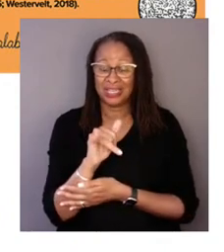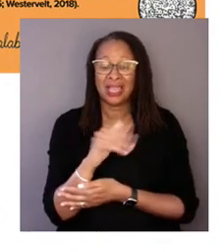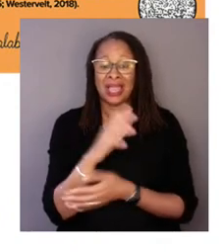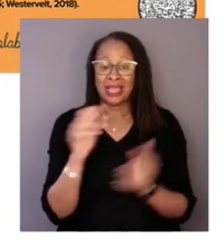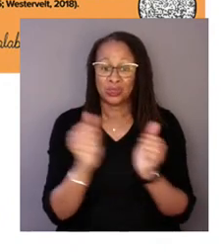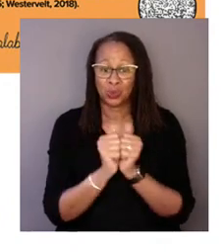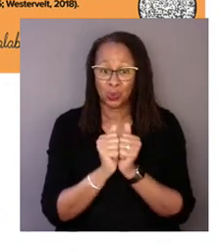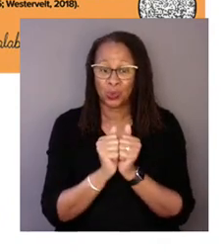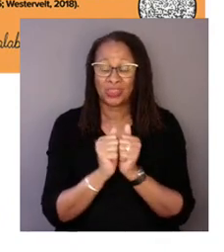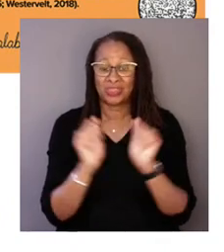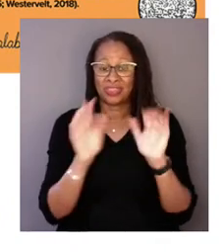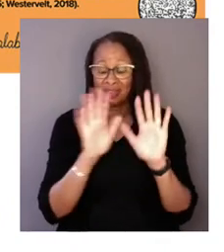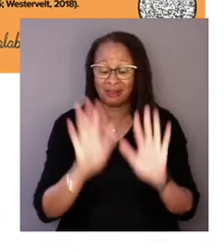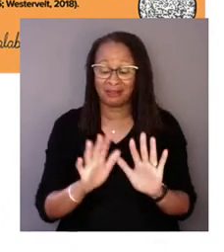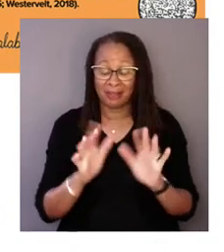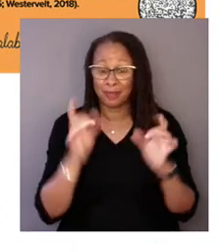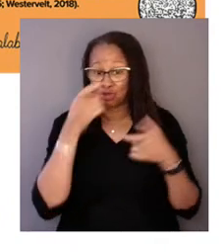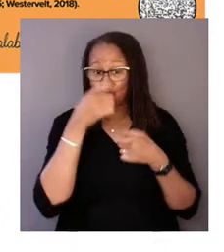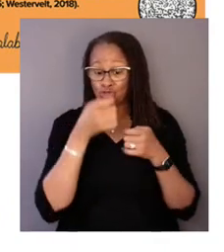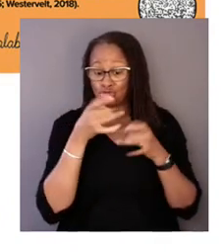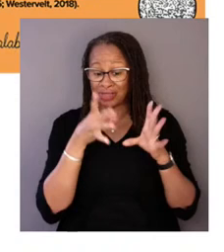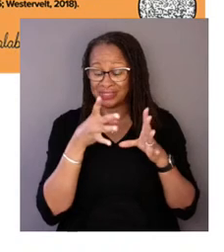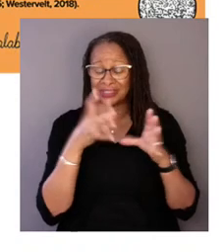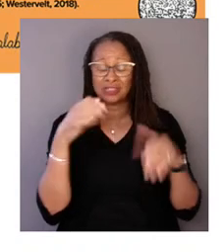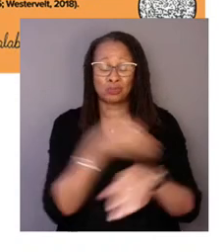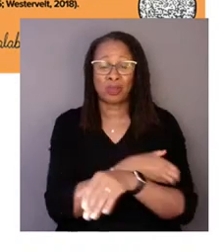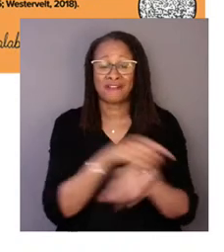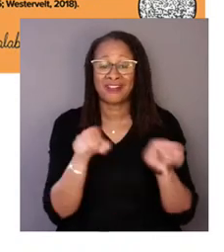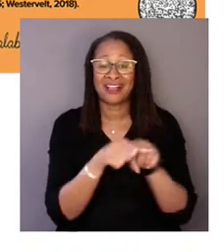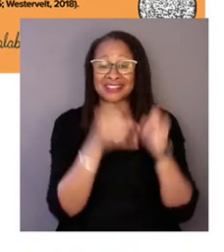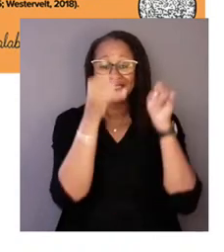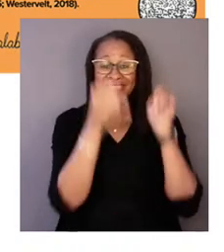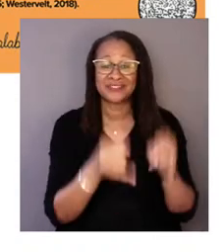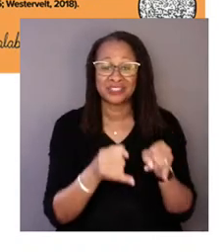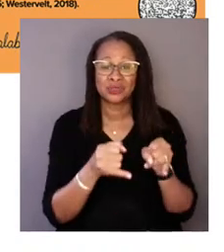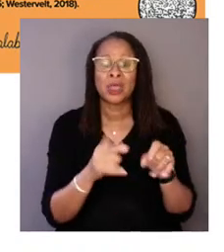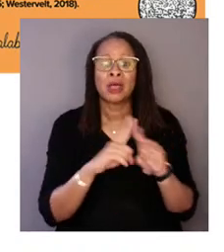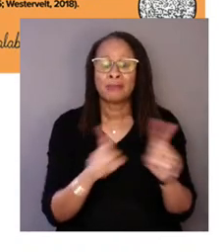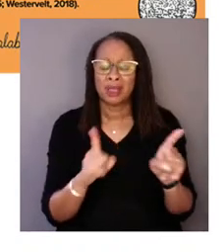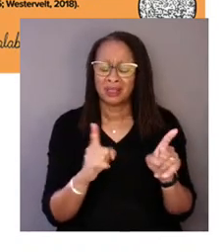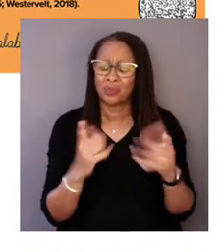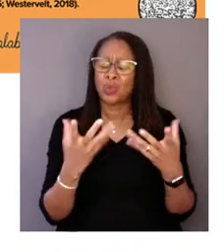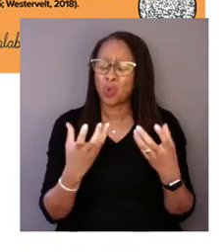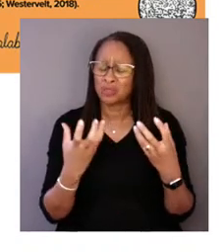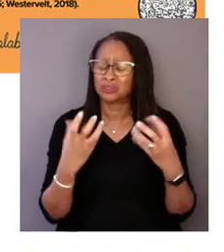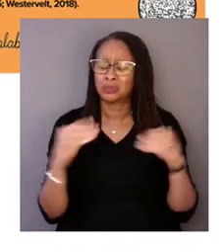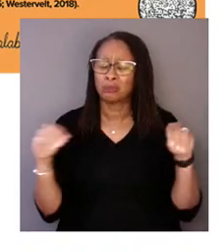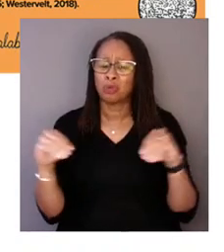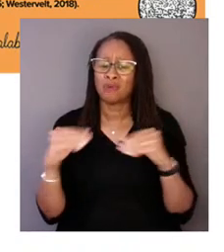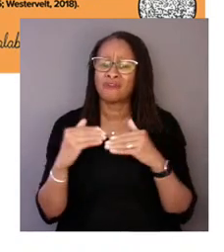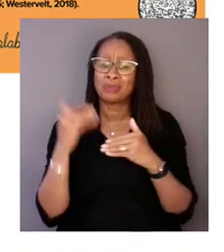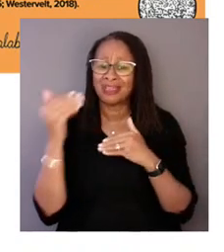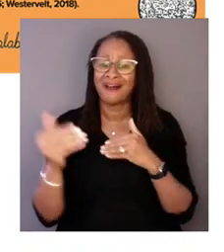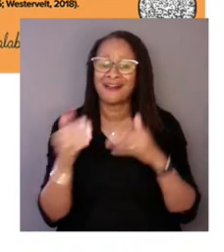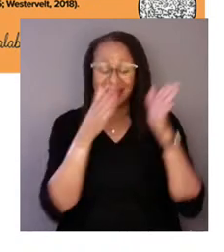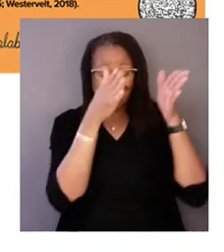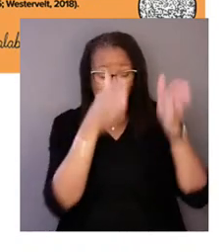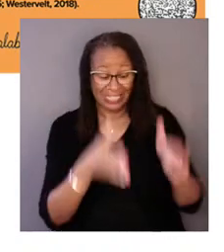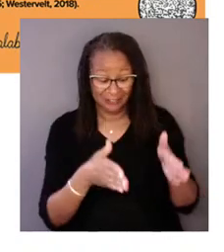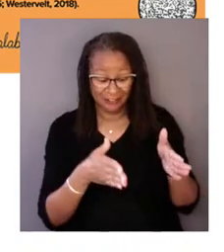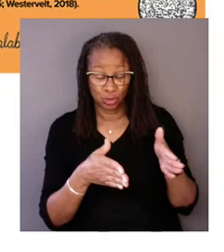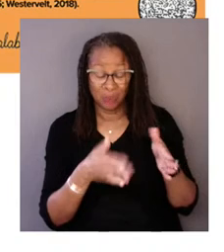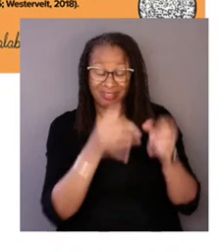individuals. But we know we want to move beyond individual blame, which is a lie, to the truth